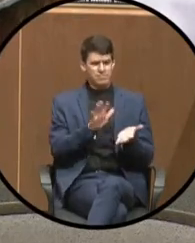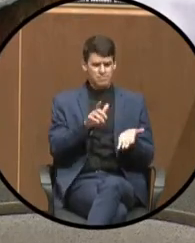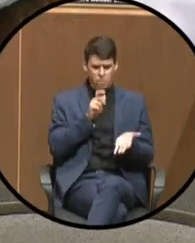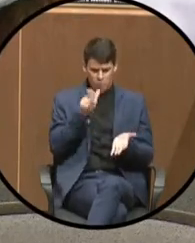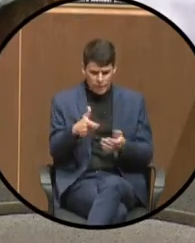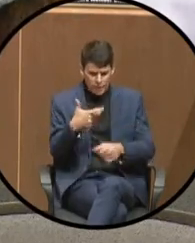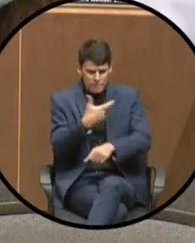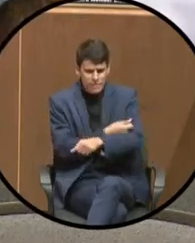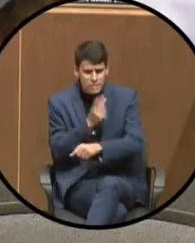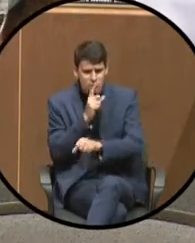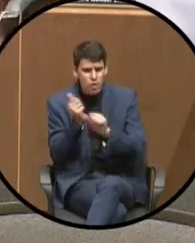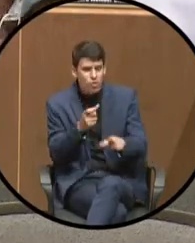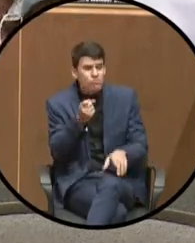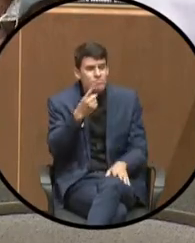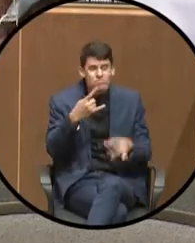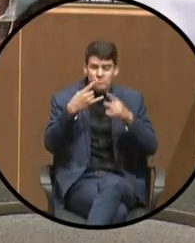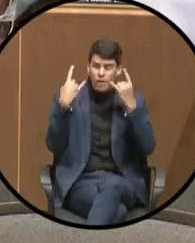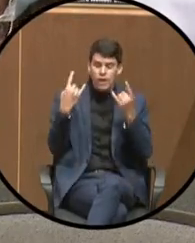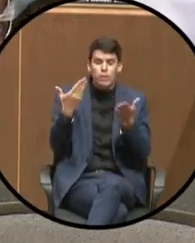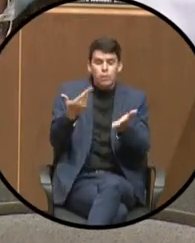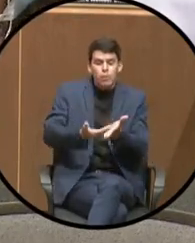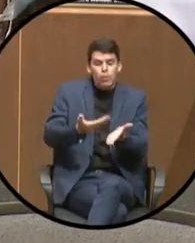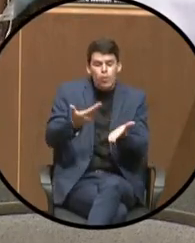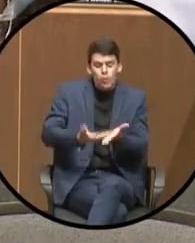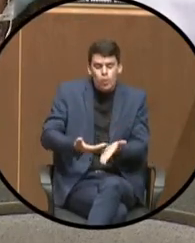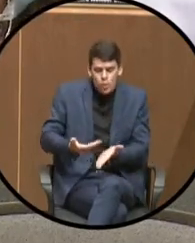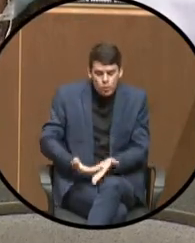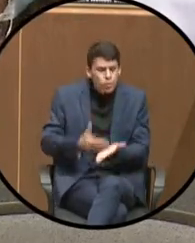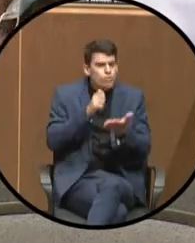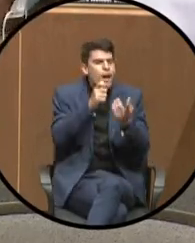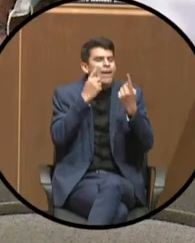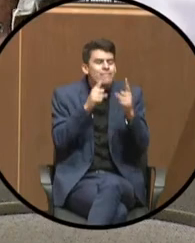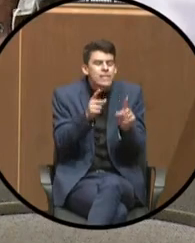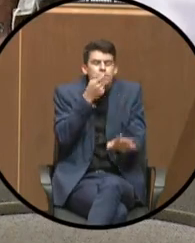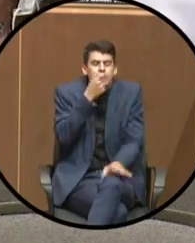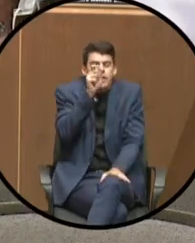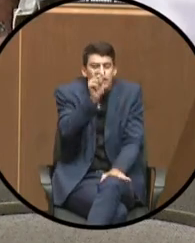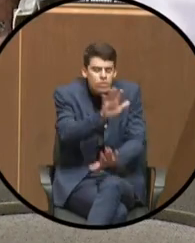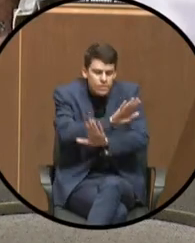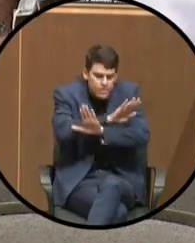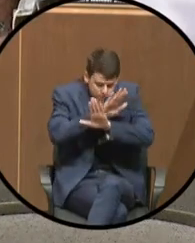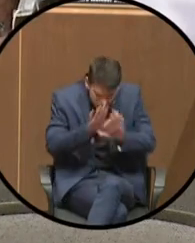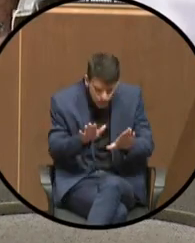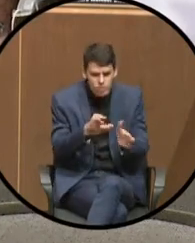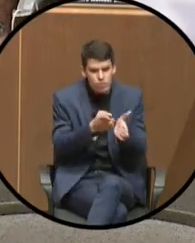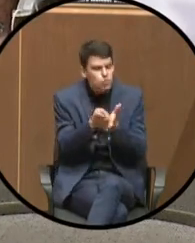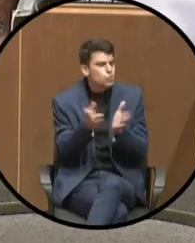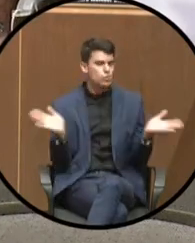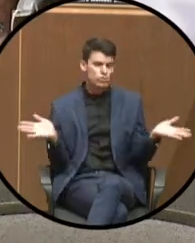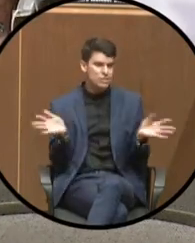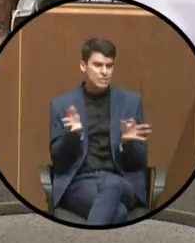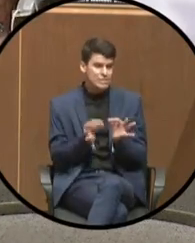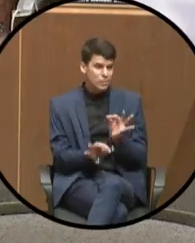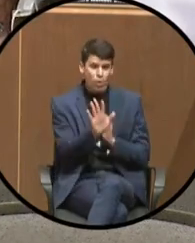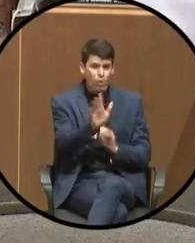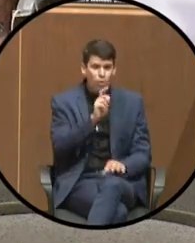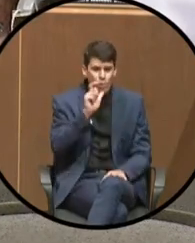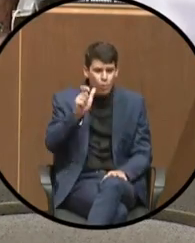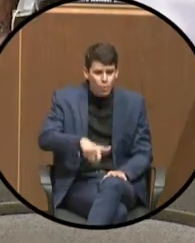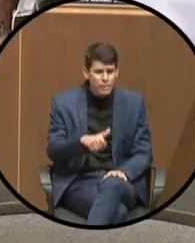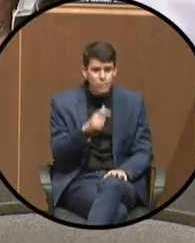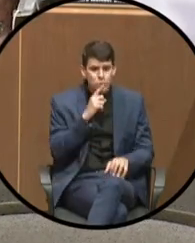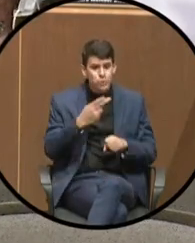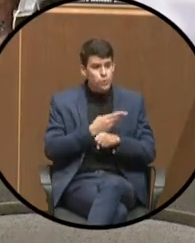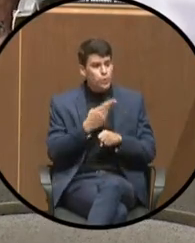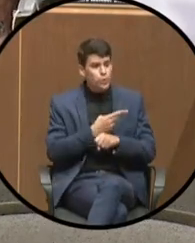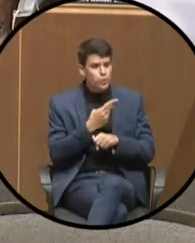vaccine. Masks have been proven ineffective, period, dot, end of story. It's true, and it's as simple as that. There is no need to use this